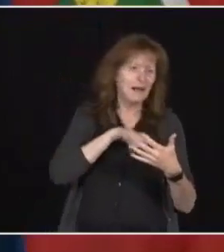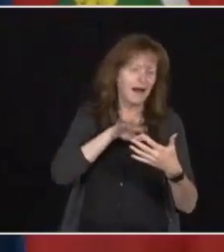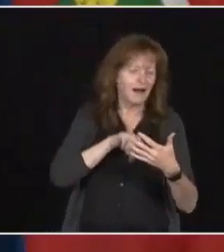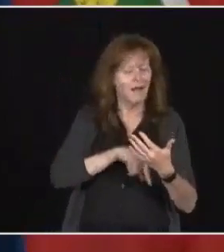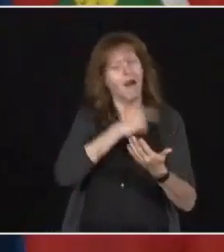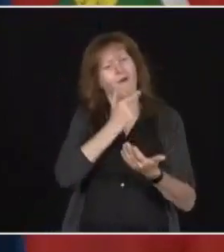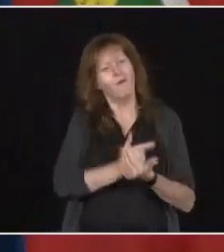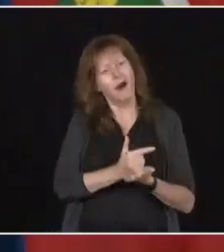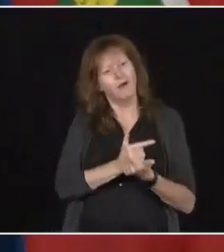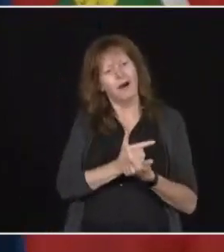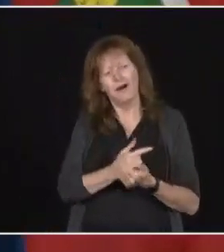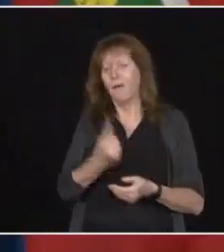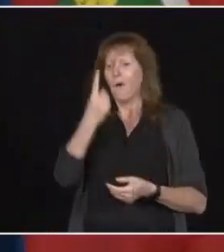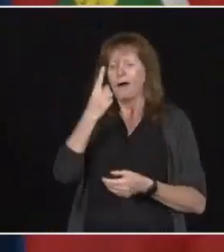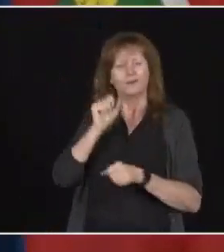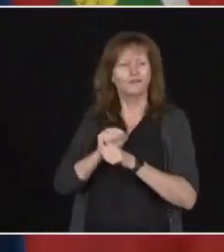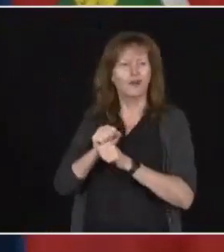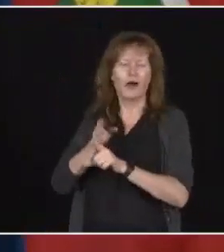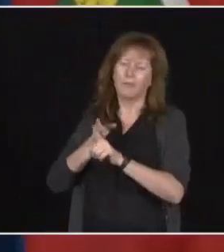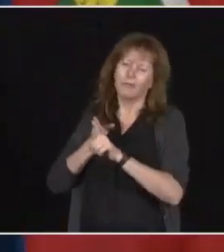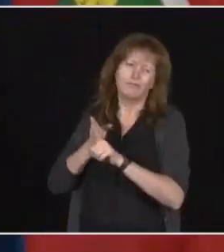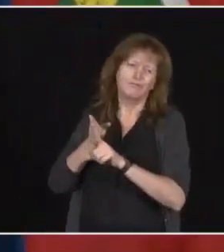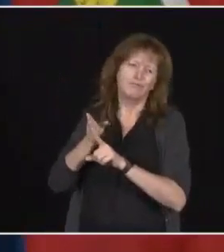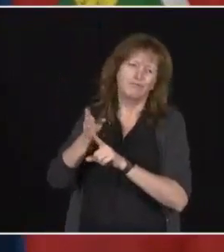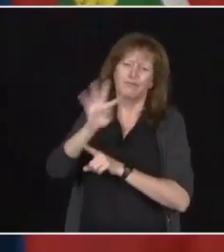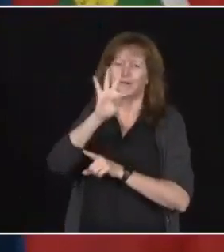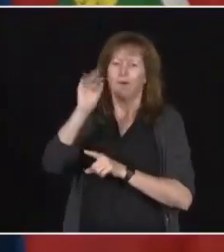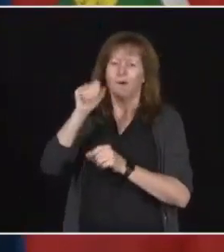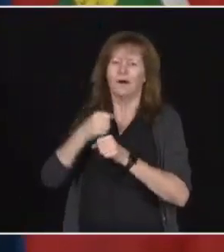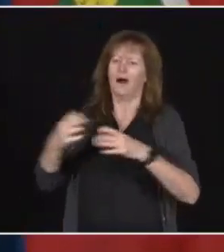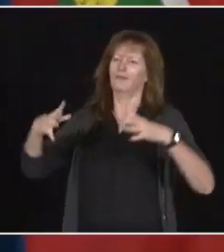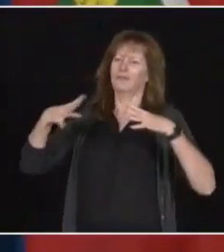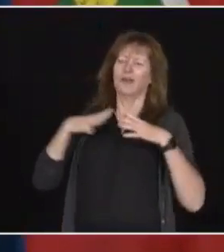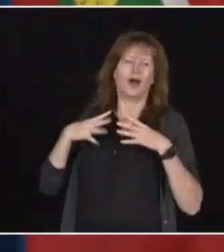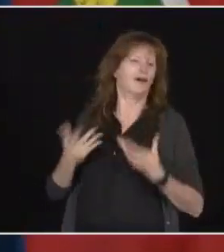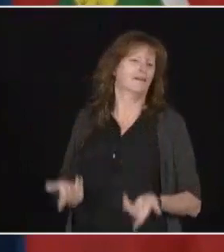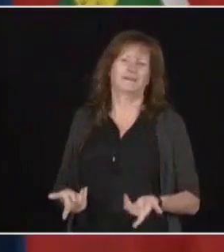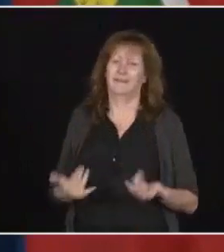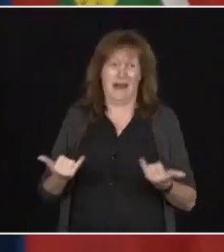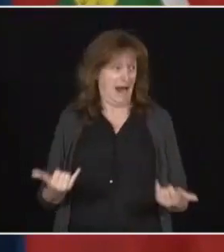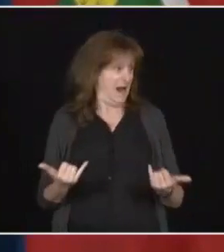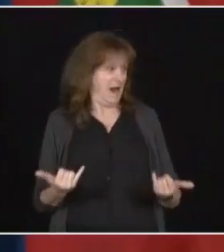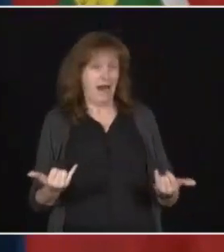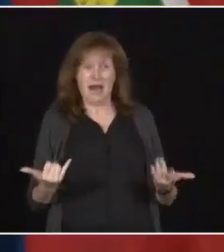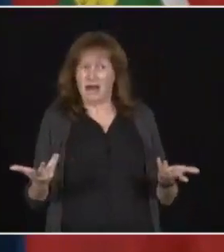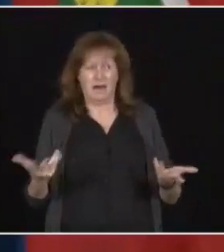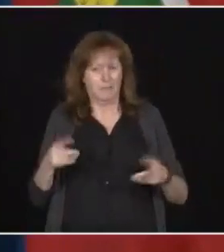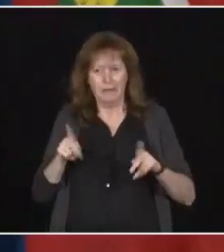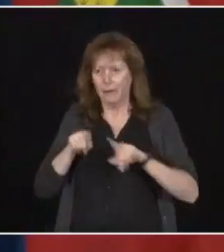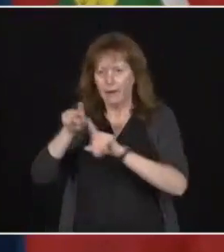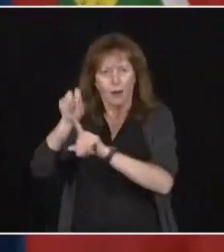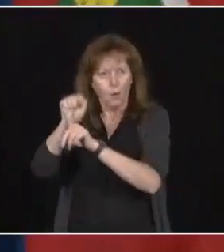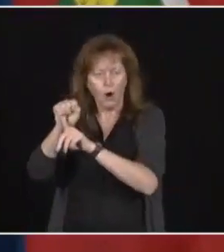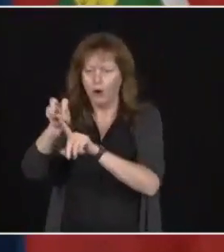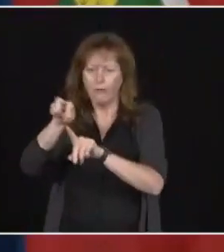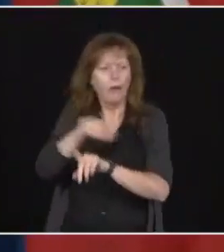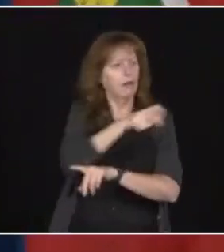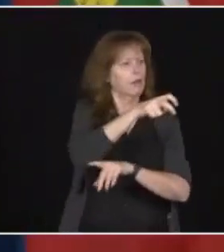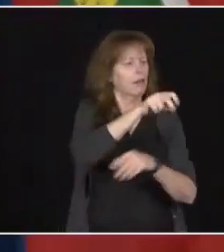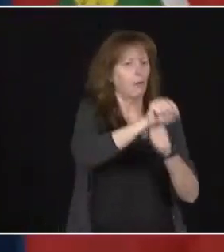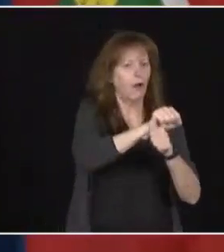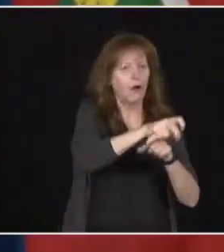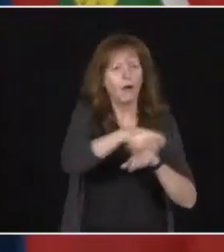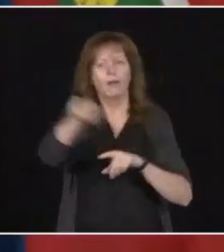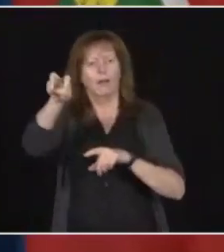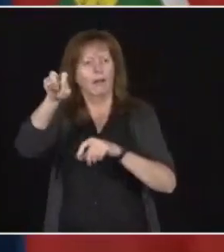watch. People will change careers and professions numerous times in their lives. And we want to be able to work with those individuals, and we want to be